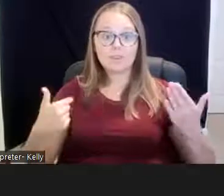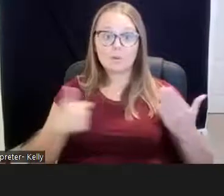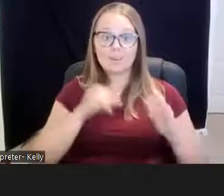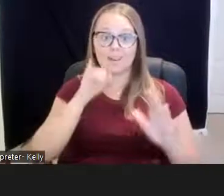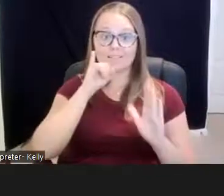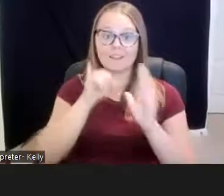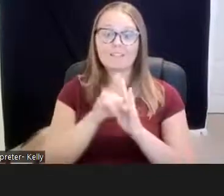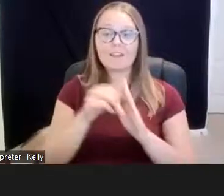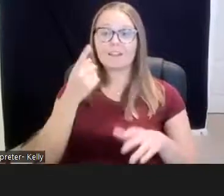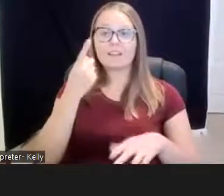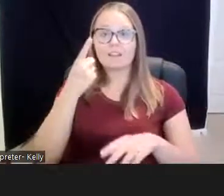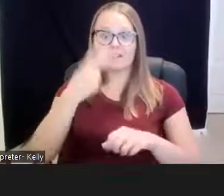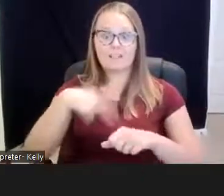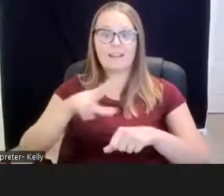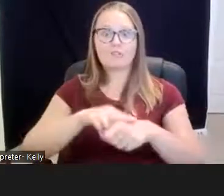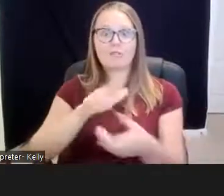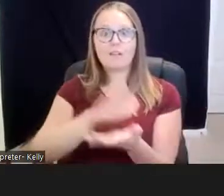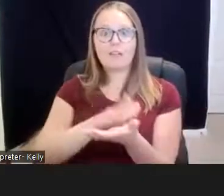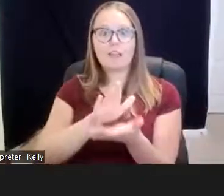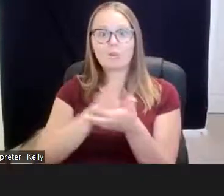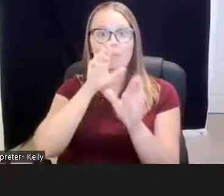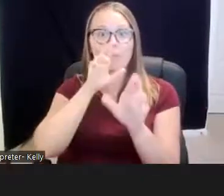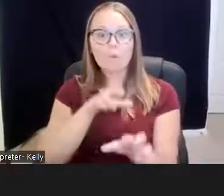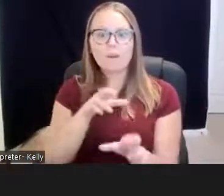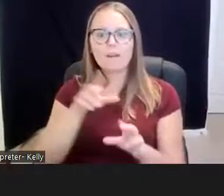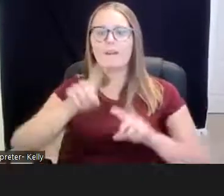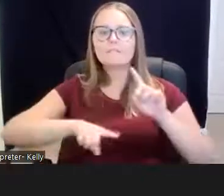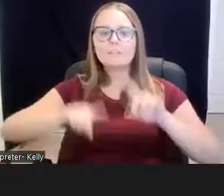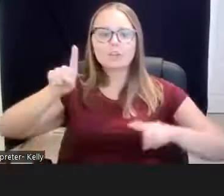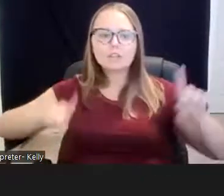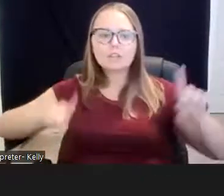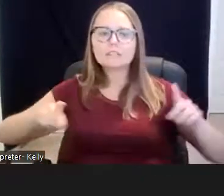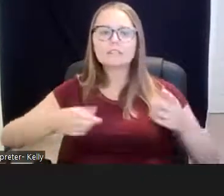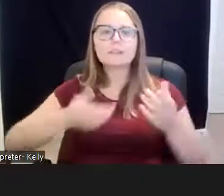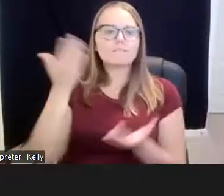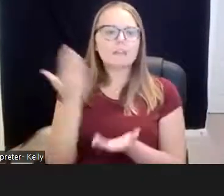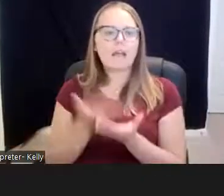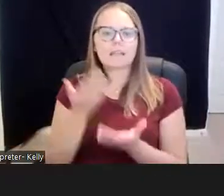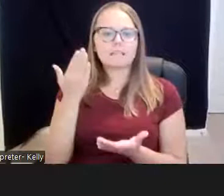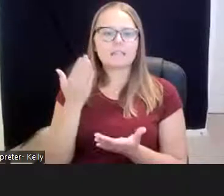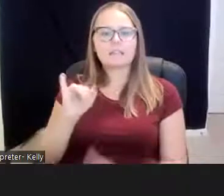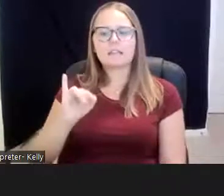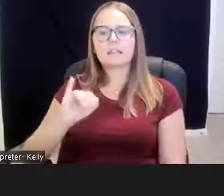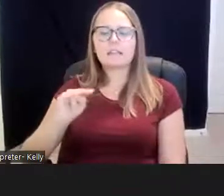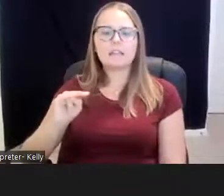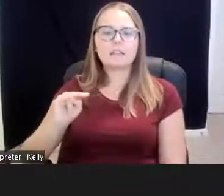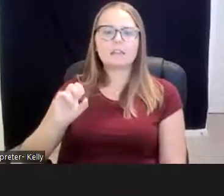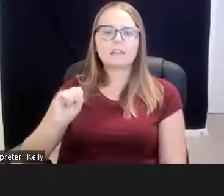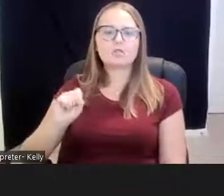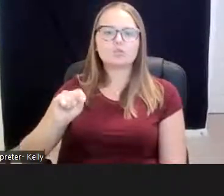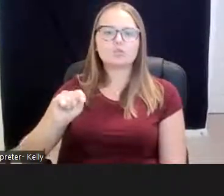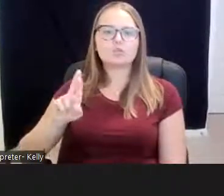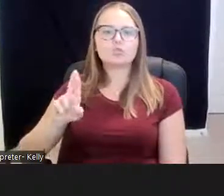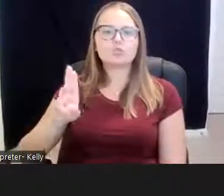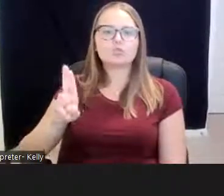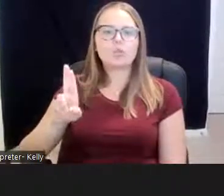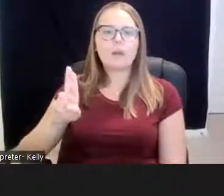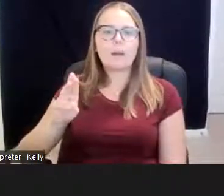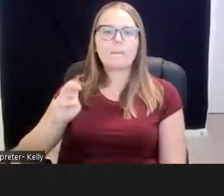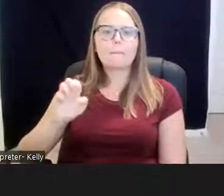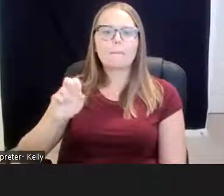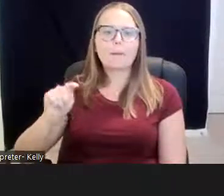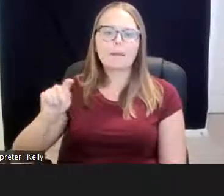the National Academies report were various validated instruments. And one of the things that